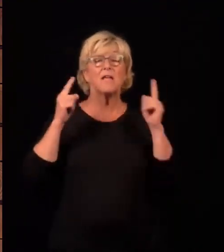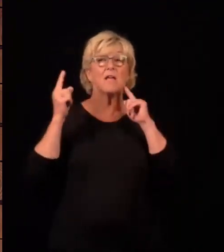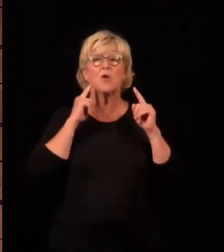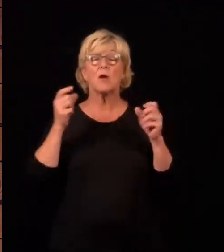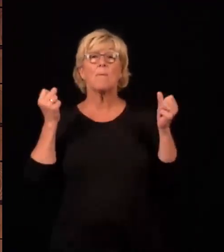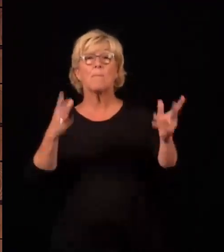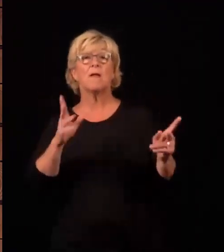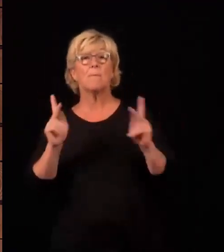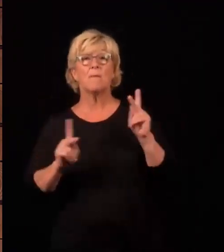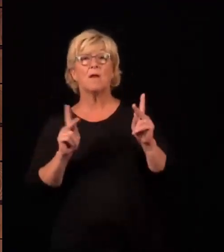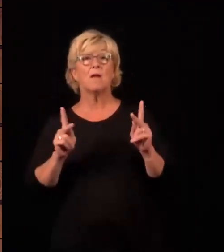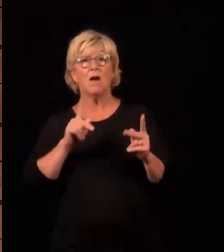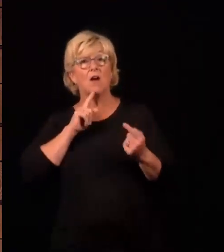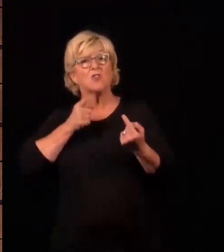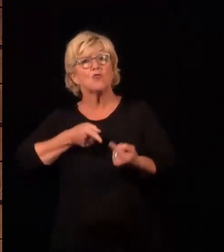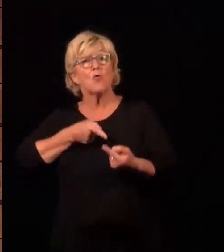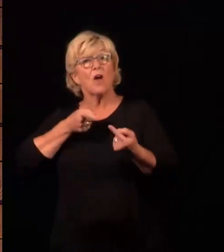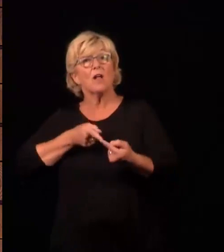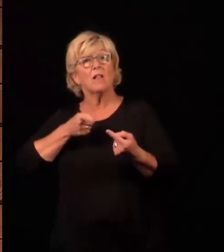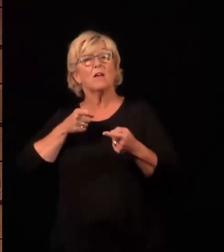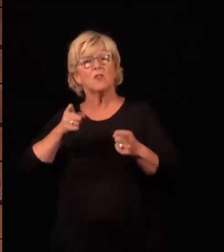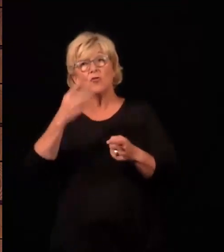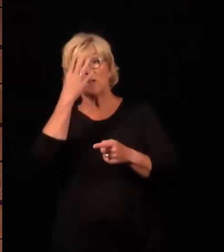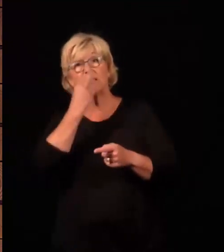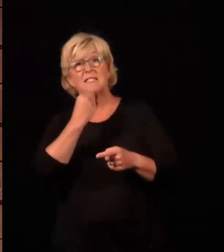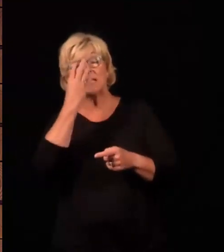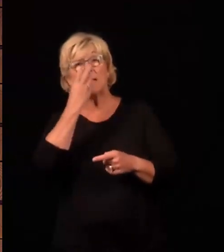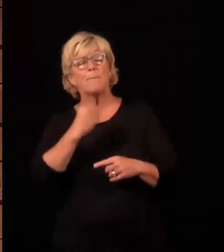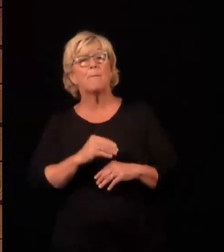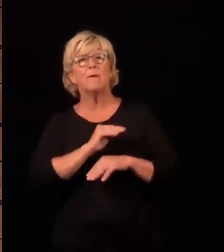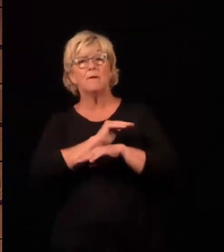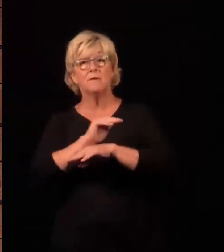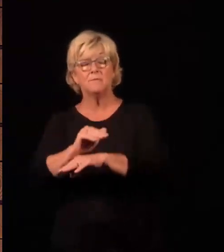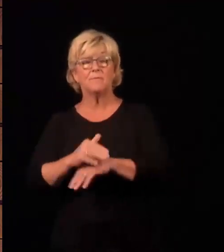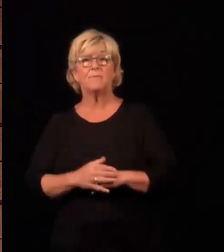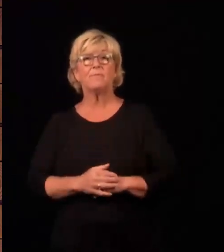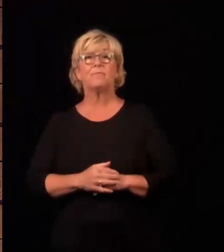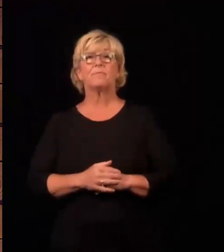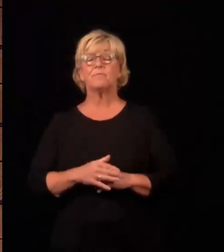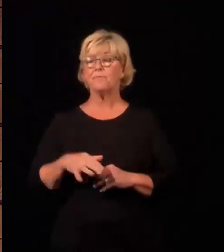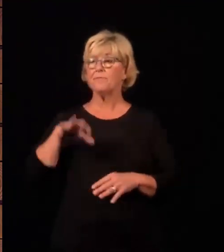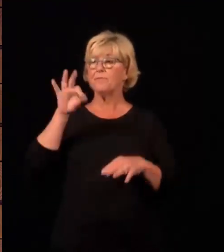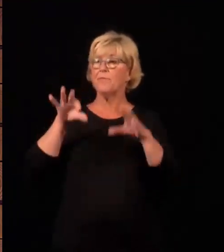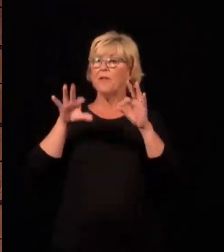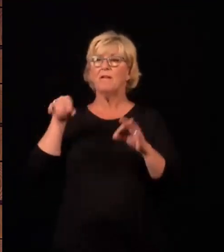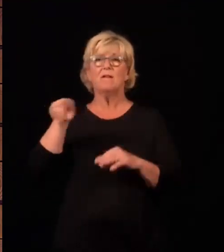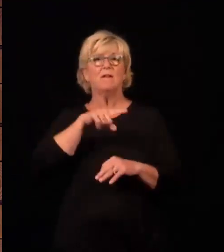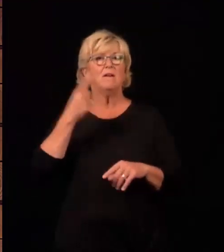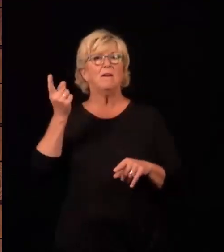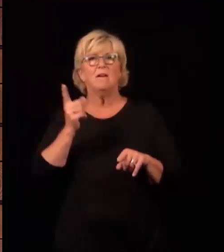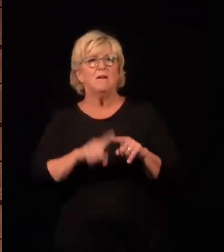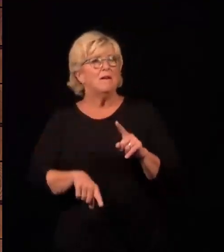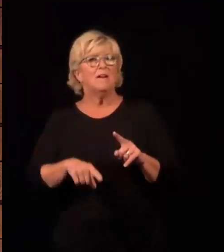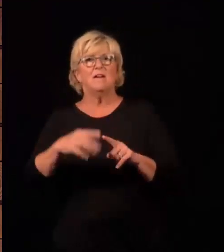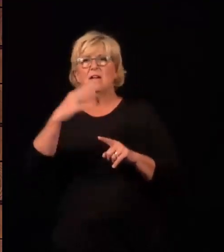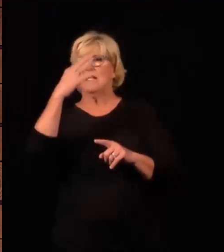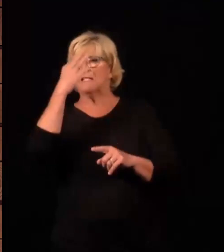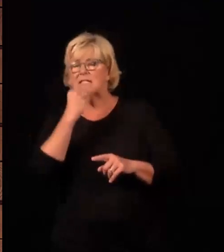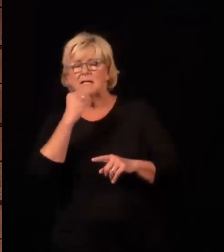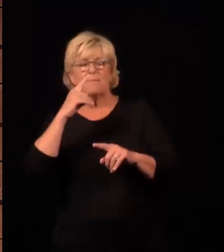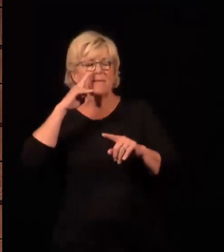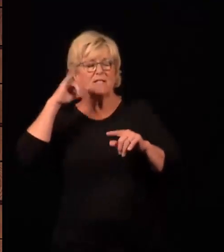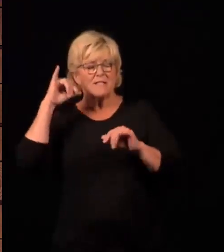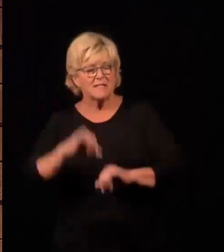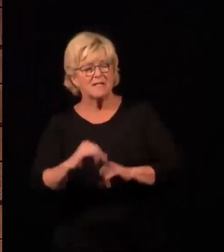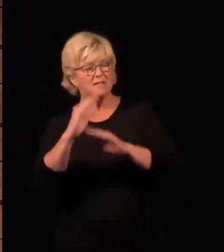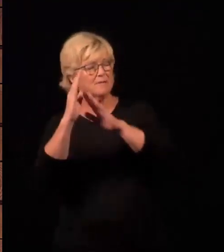that many people are struggling in their sleep patterns. Many people are finding themselves just not able to fall asleep or stay